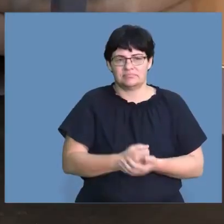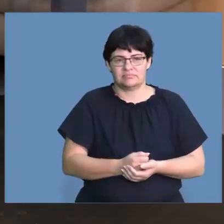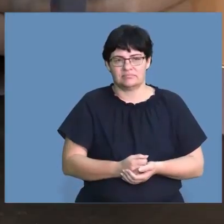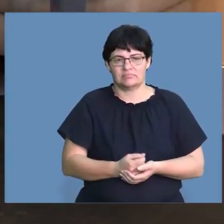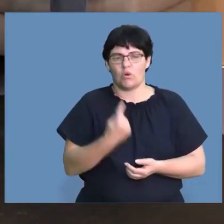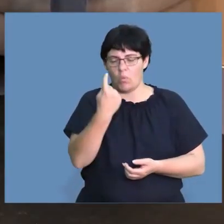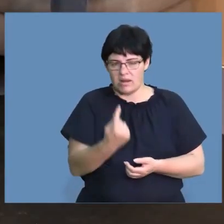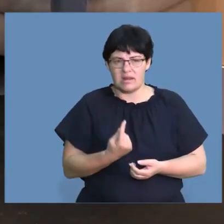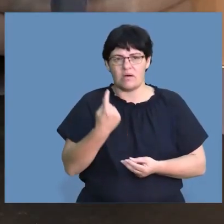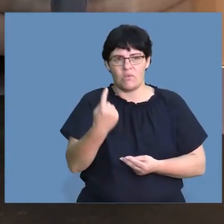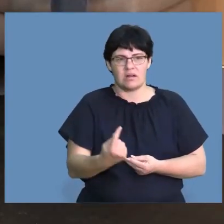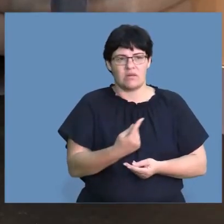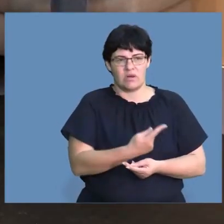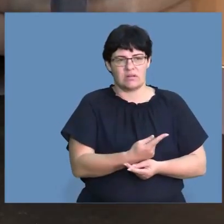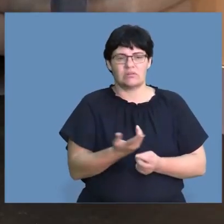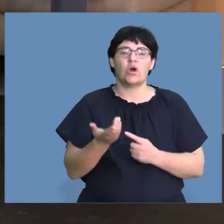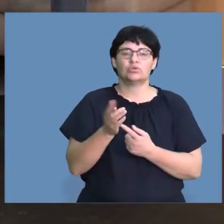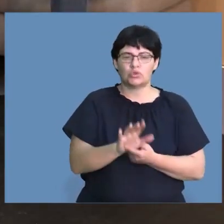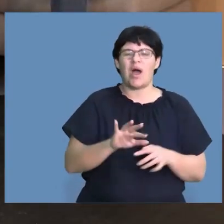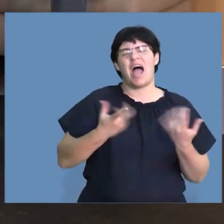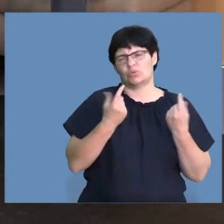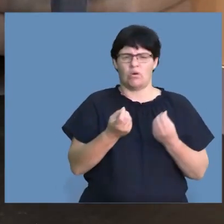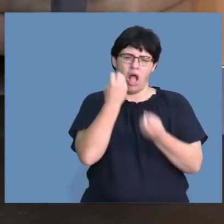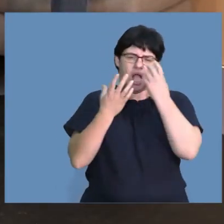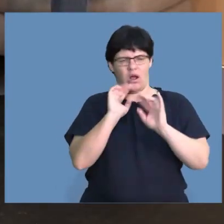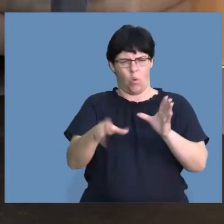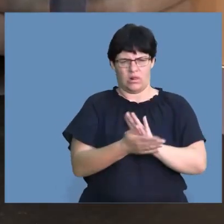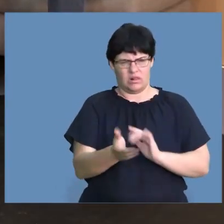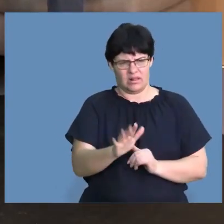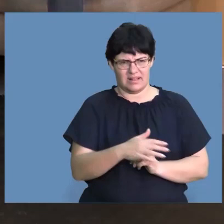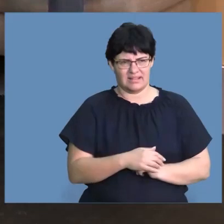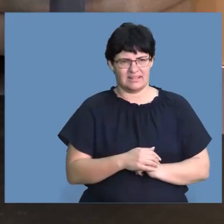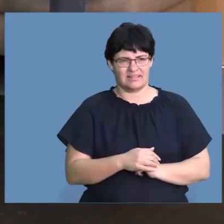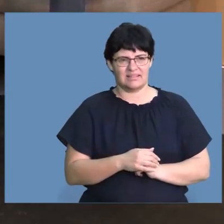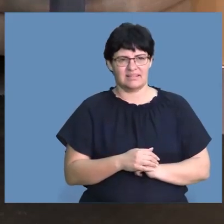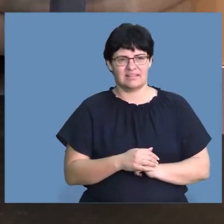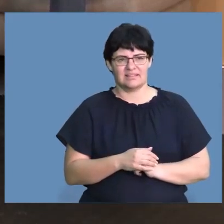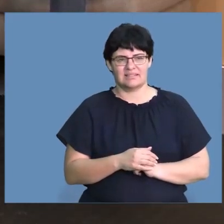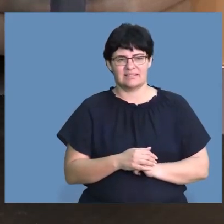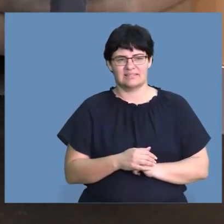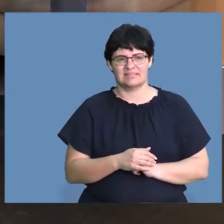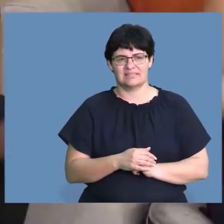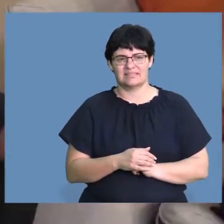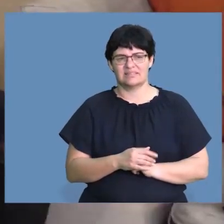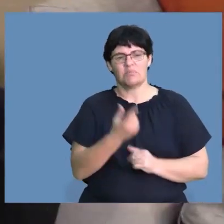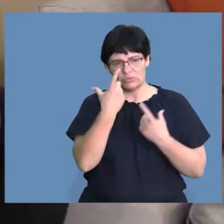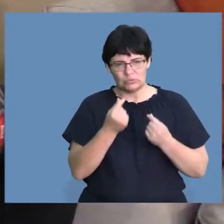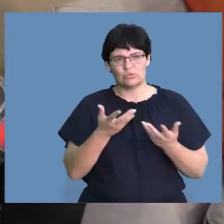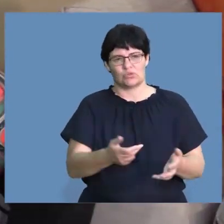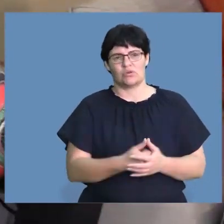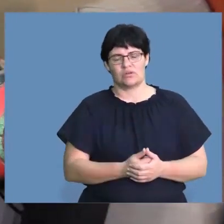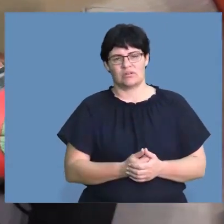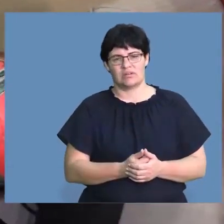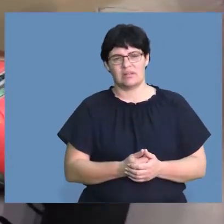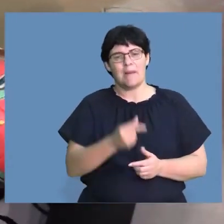one piece at a time. So would you like one? Just to show him how to do it. So This is how you do it, yeah, Paul. this is how you do it. So that's what you